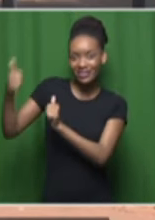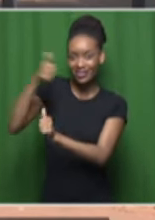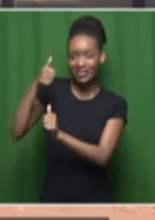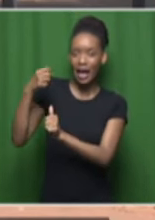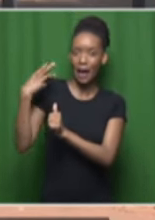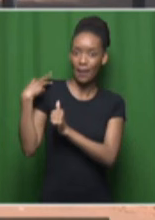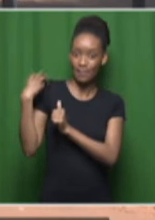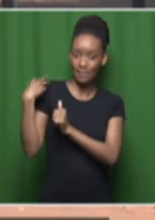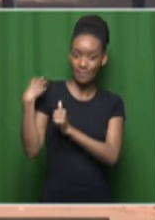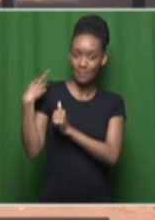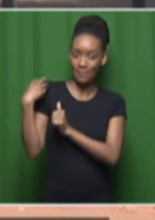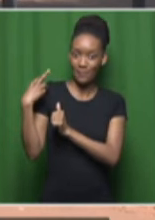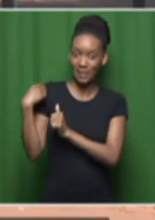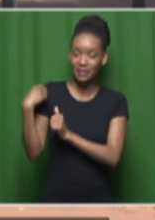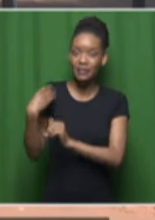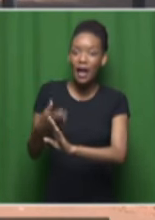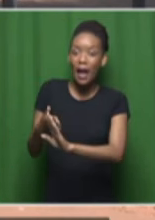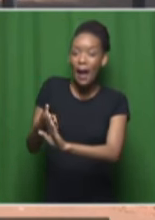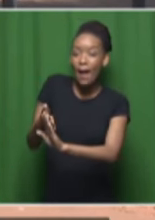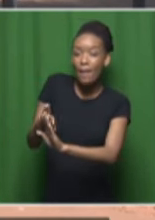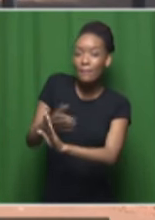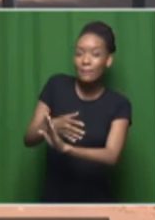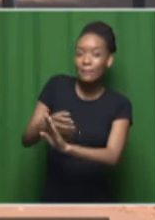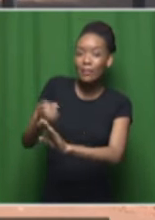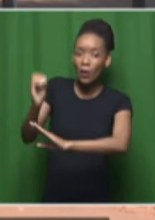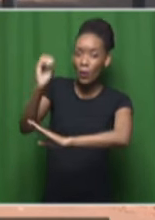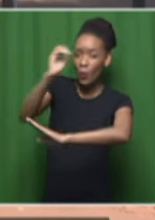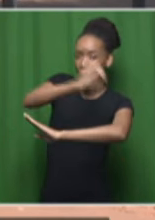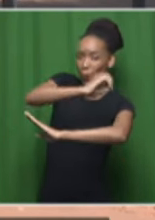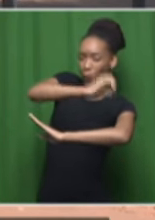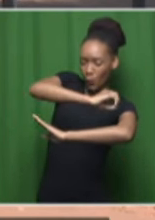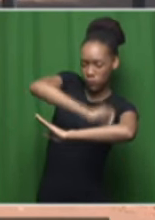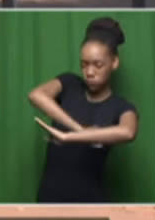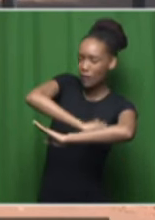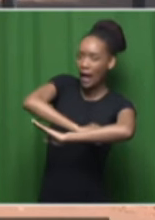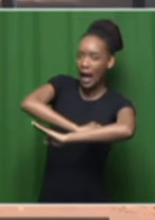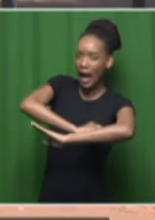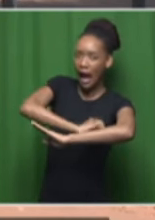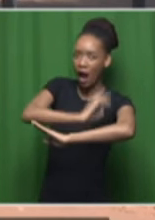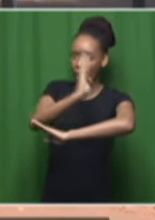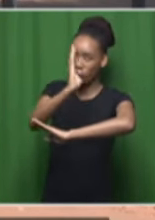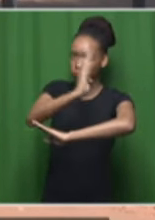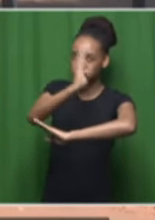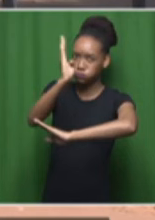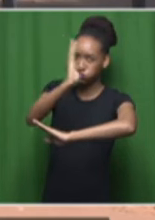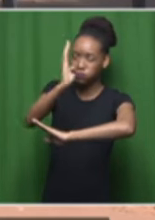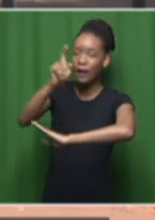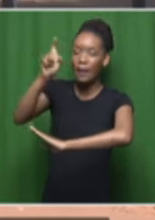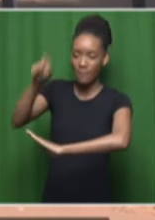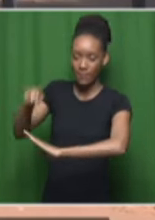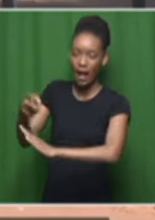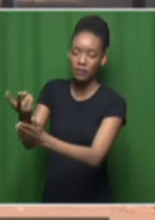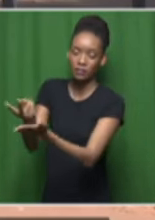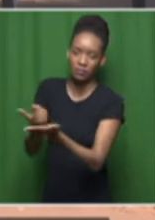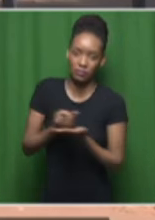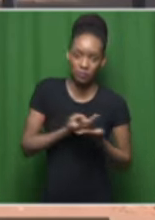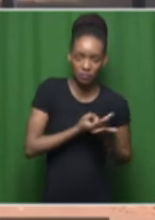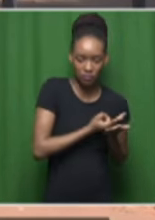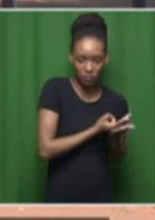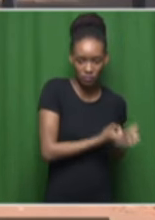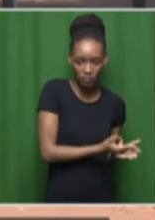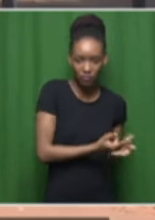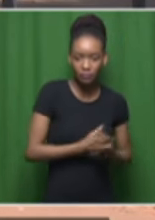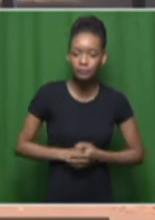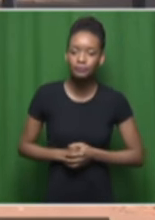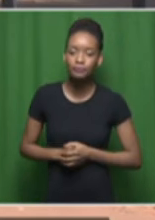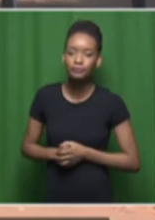home before the sun sets. So around midday today, members of the Buthelezi family, of course, that he'd